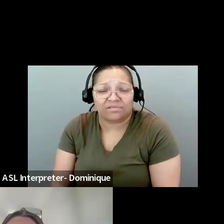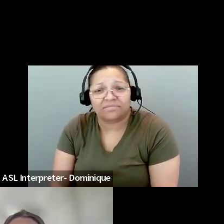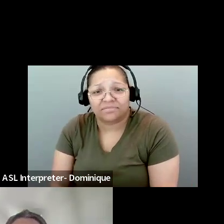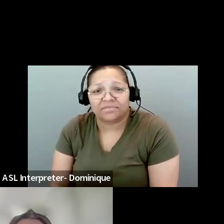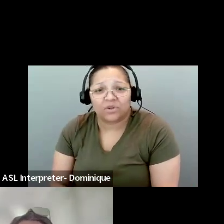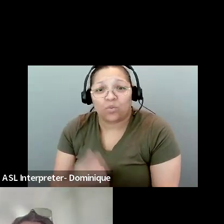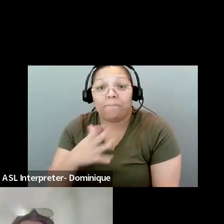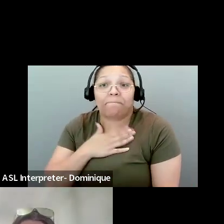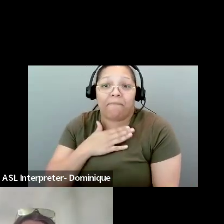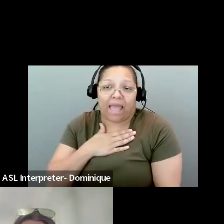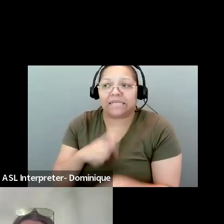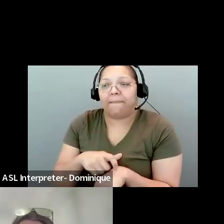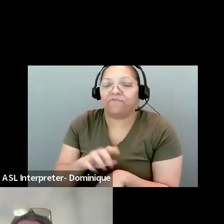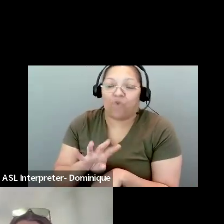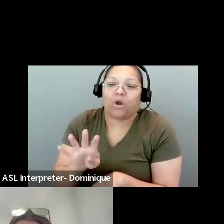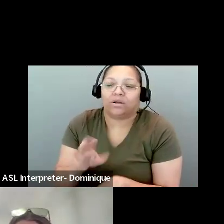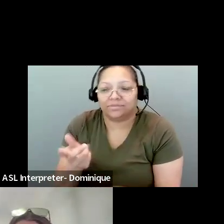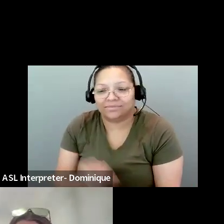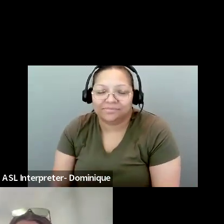Well, 4 my time, sorry.